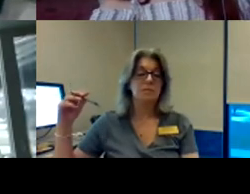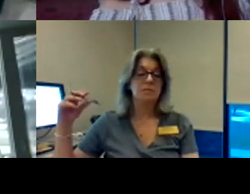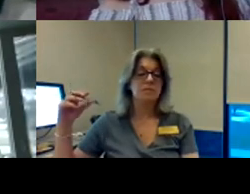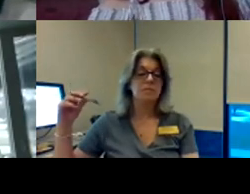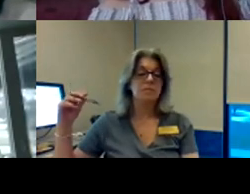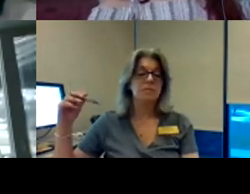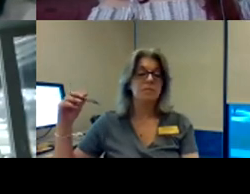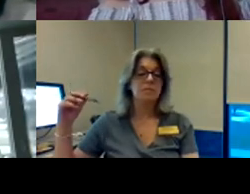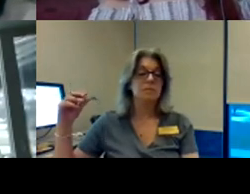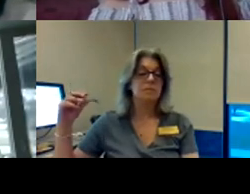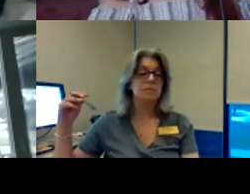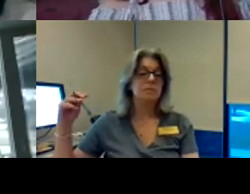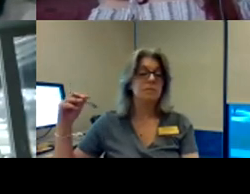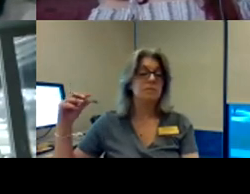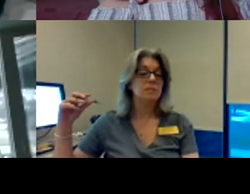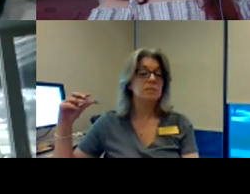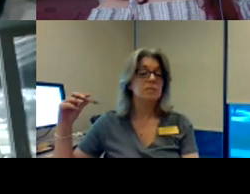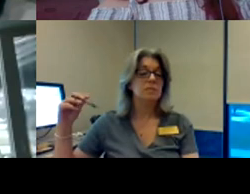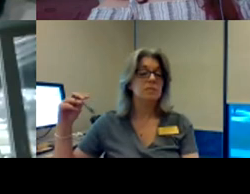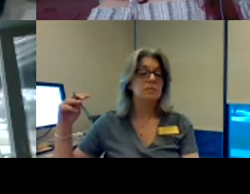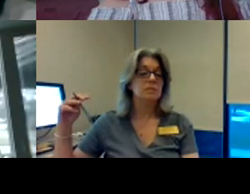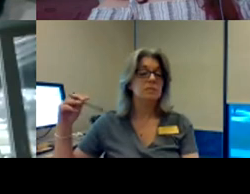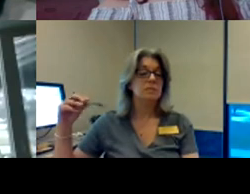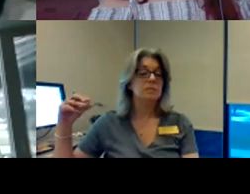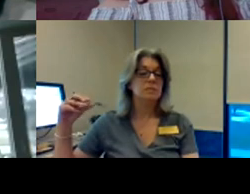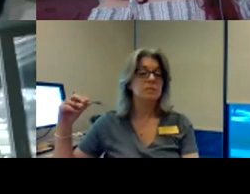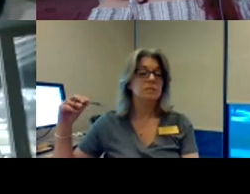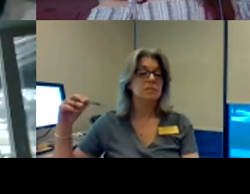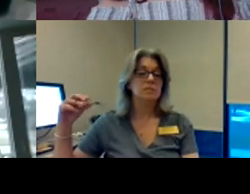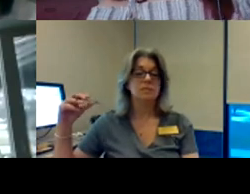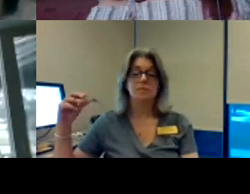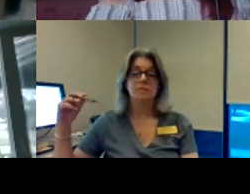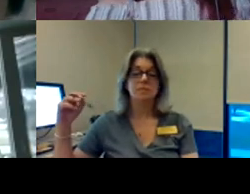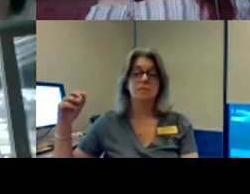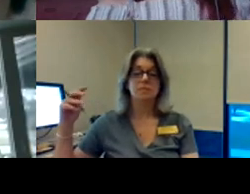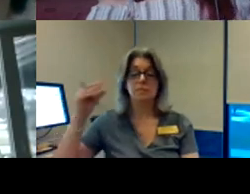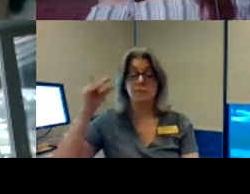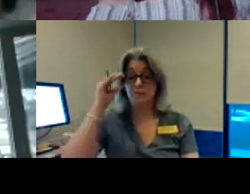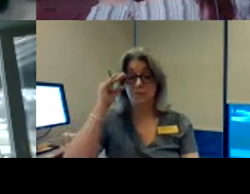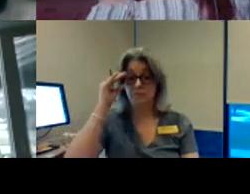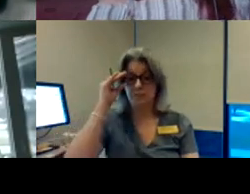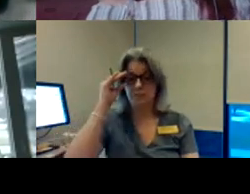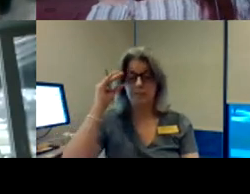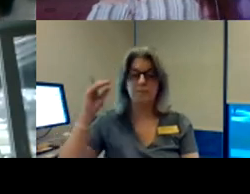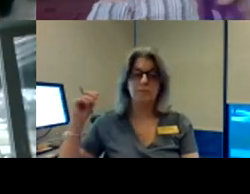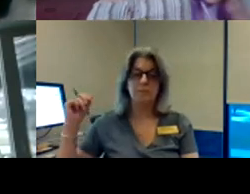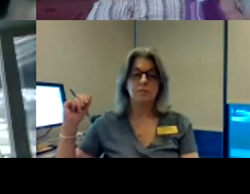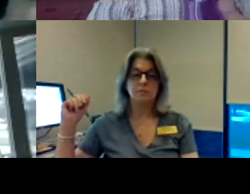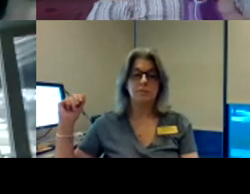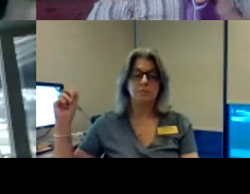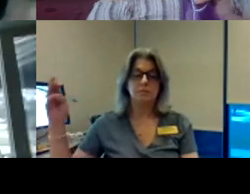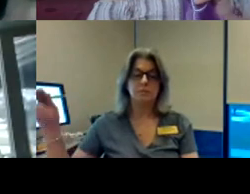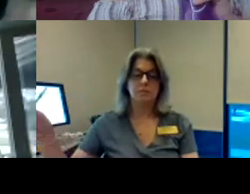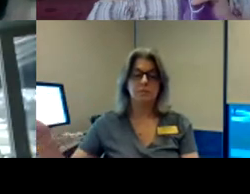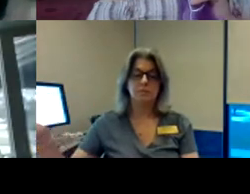And I'd just like to read briefly from Fanny Barrier Williams, an article that she